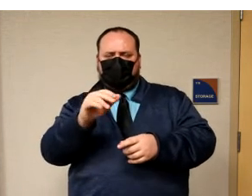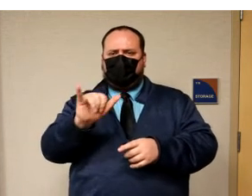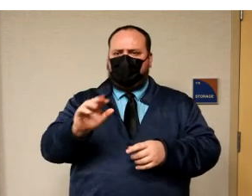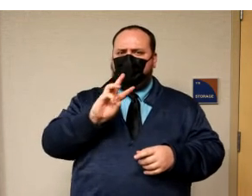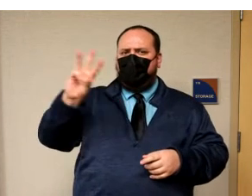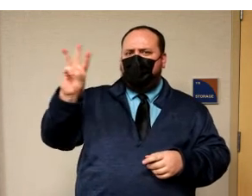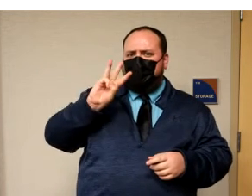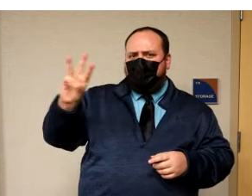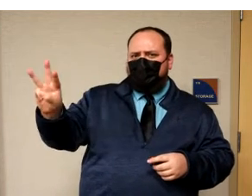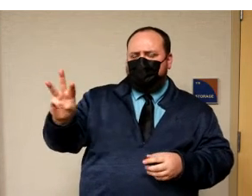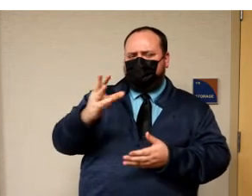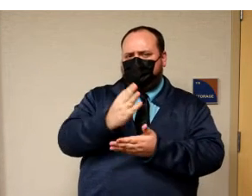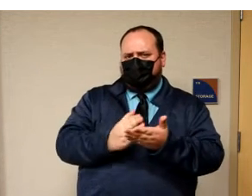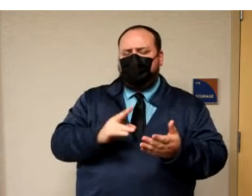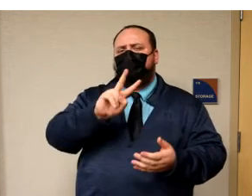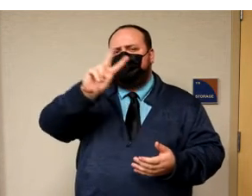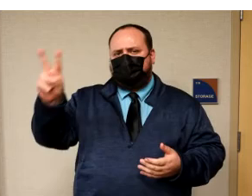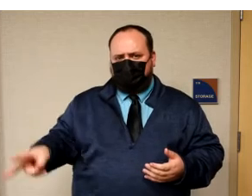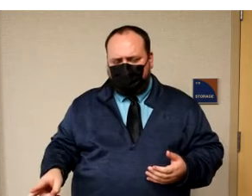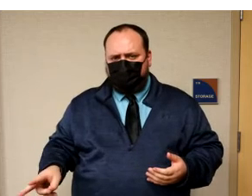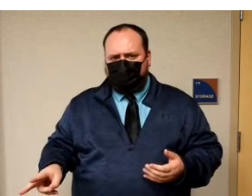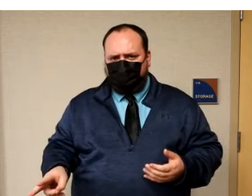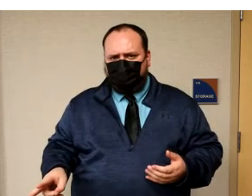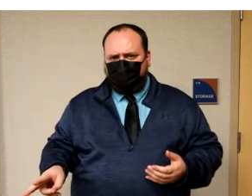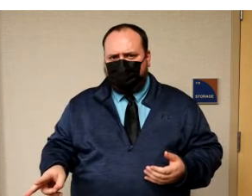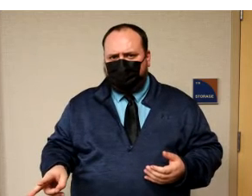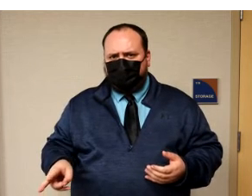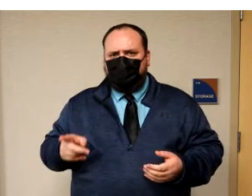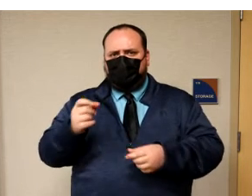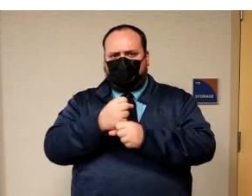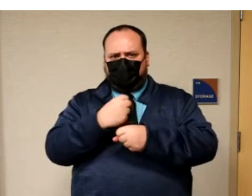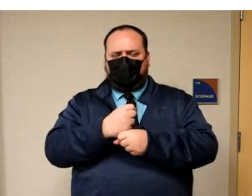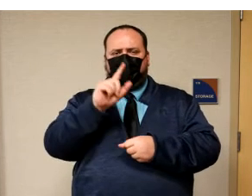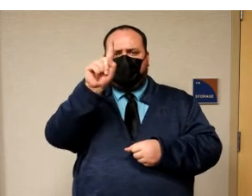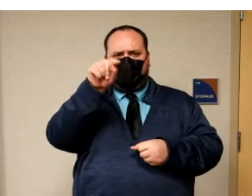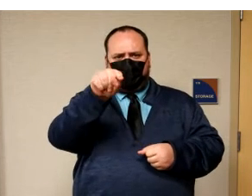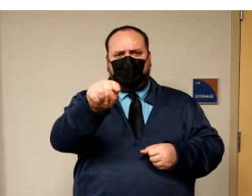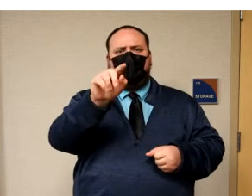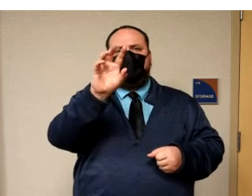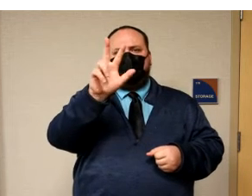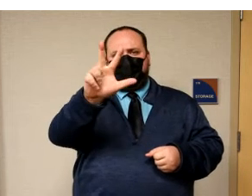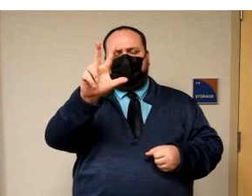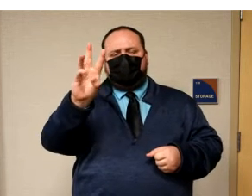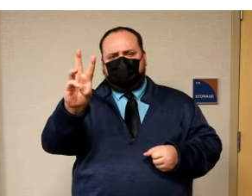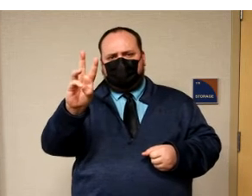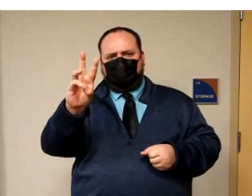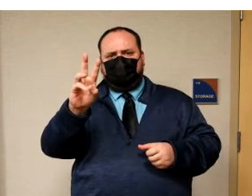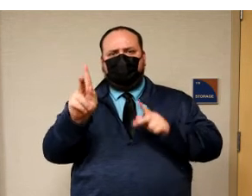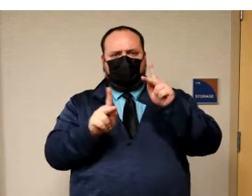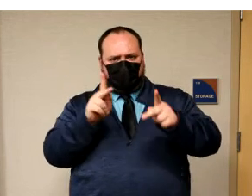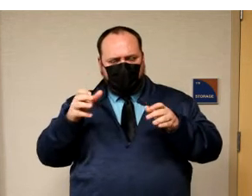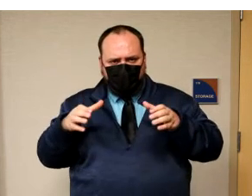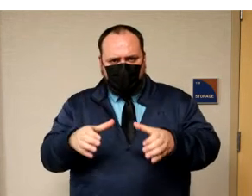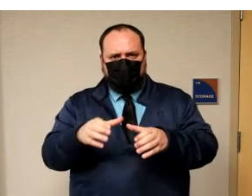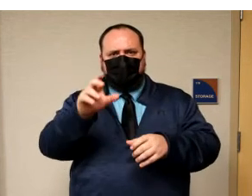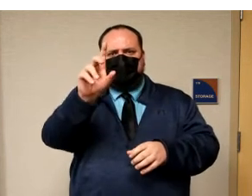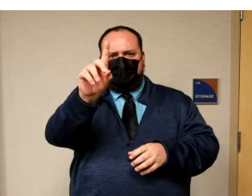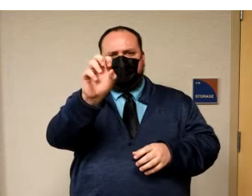part of Visalia, negative 1.36 population